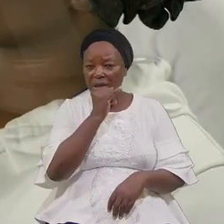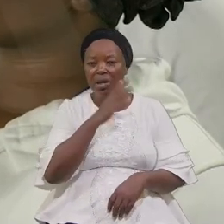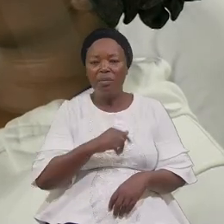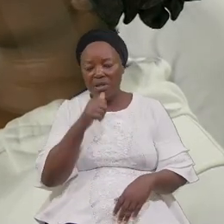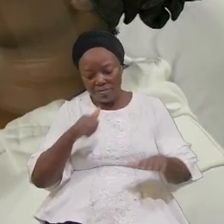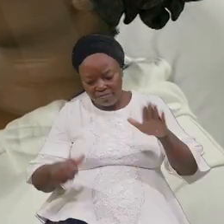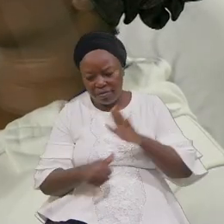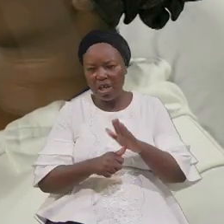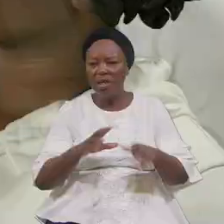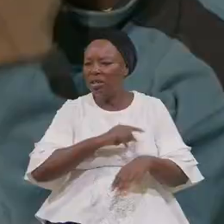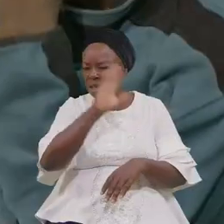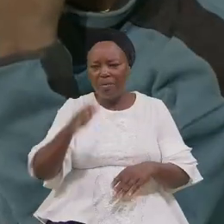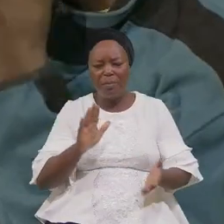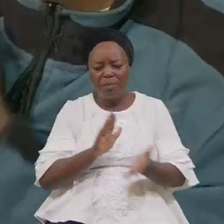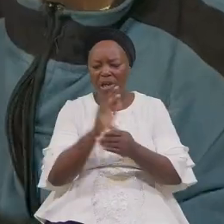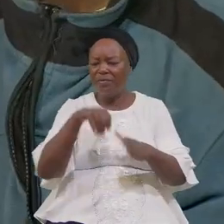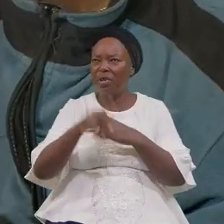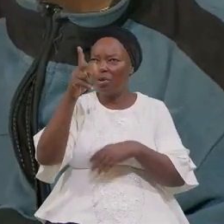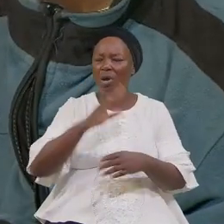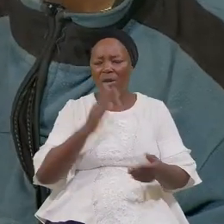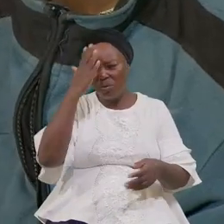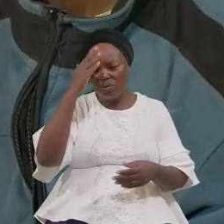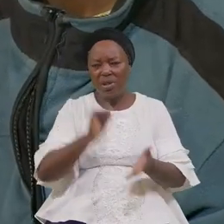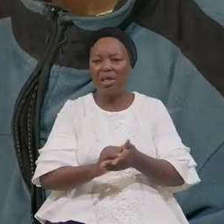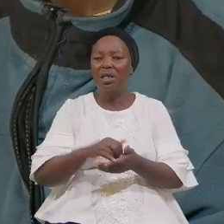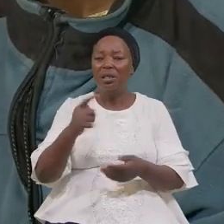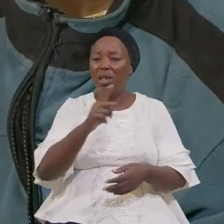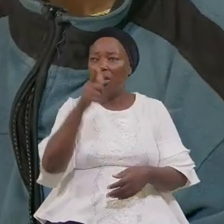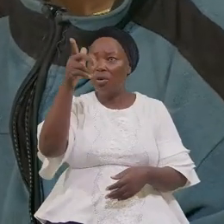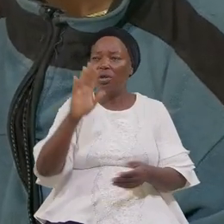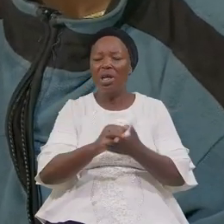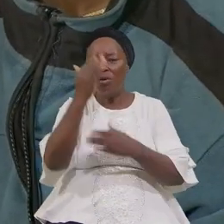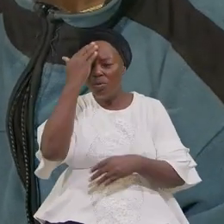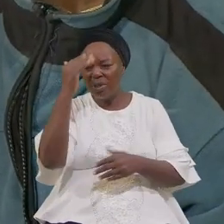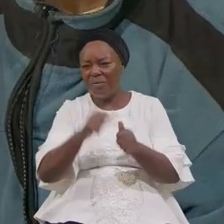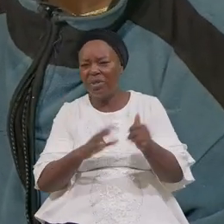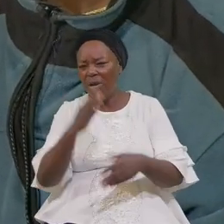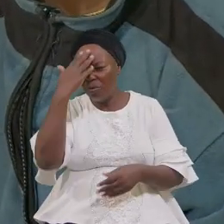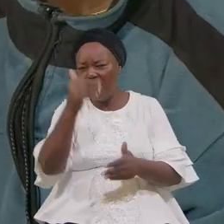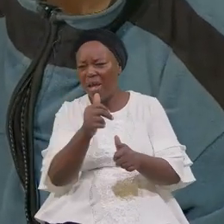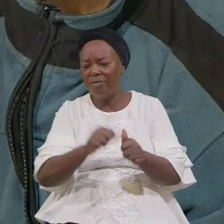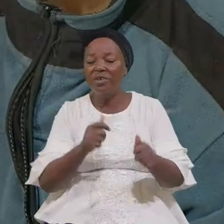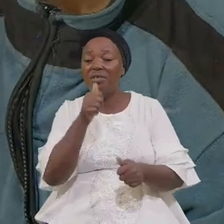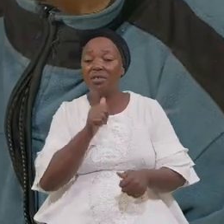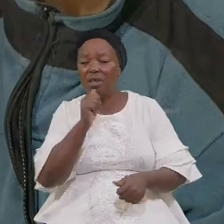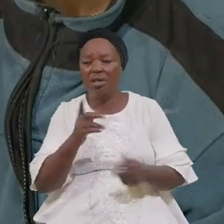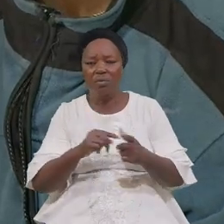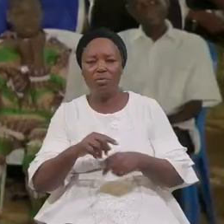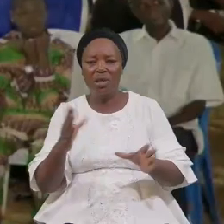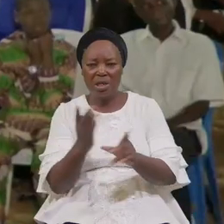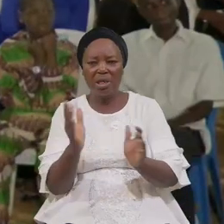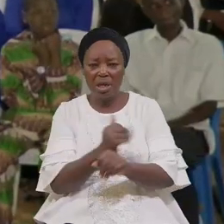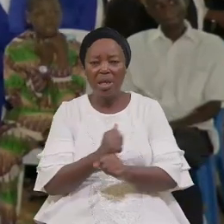that the God who knows everything, knows every secret, will get to him and point